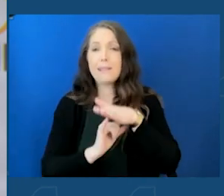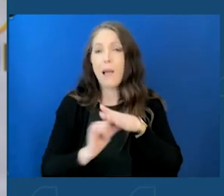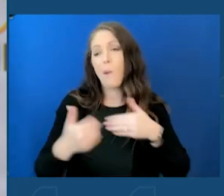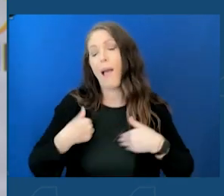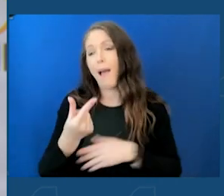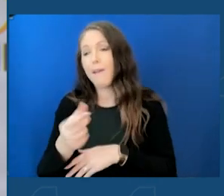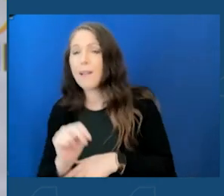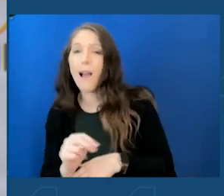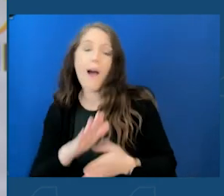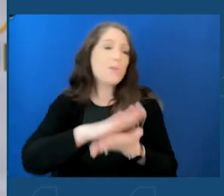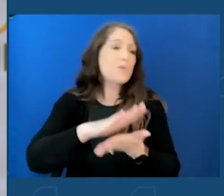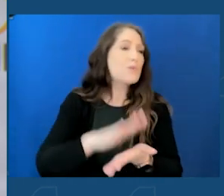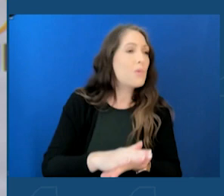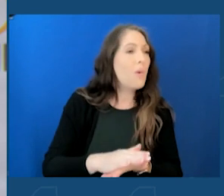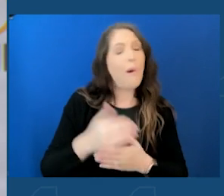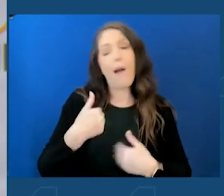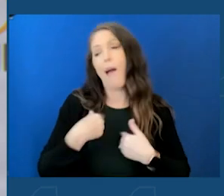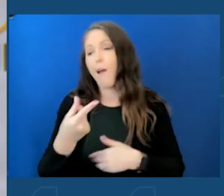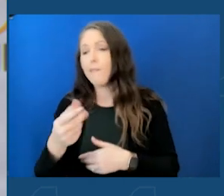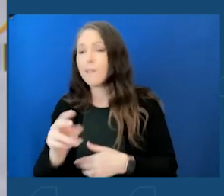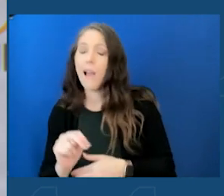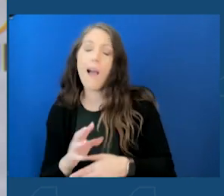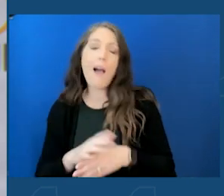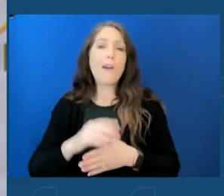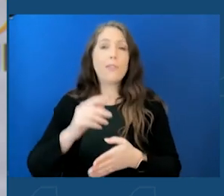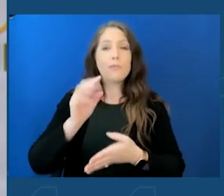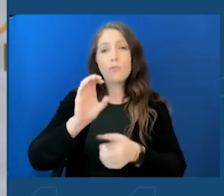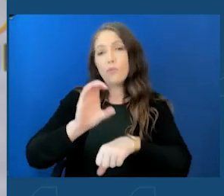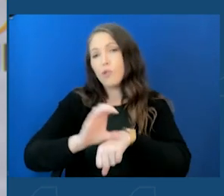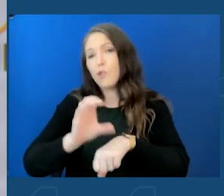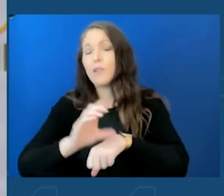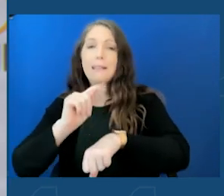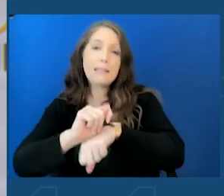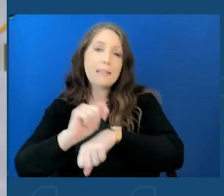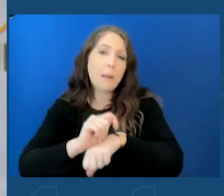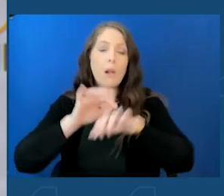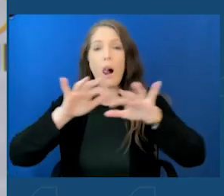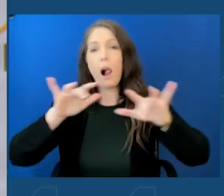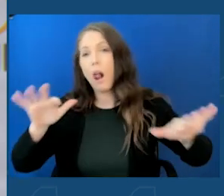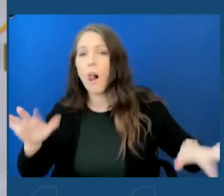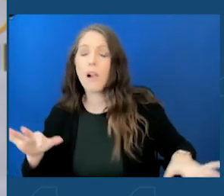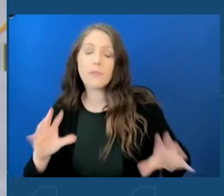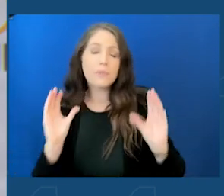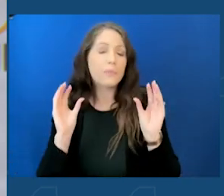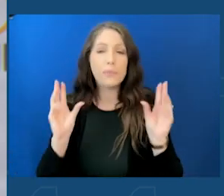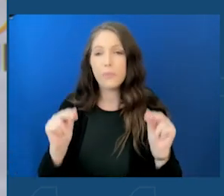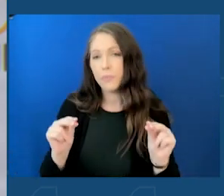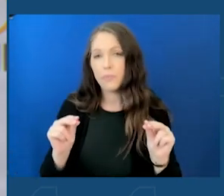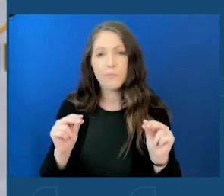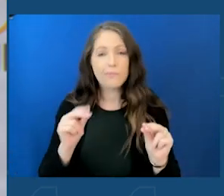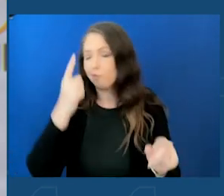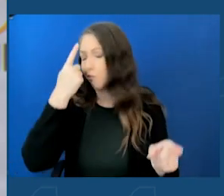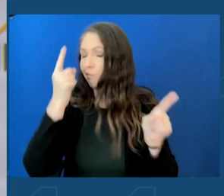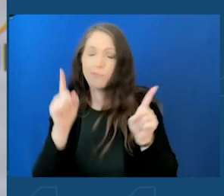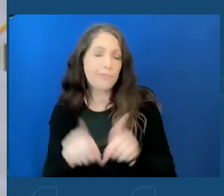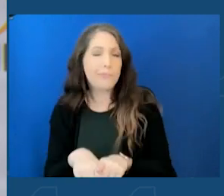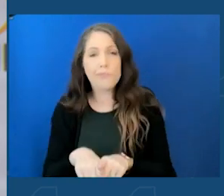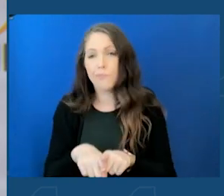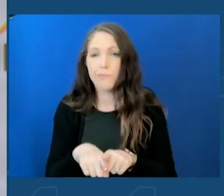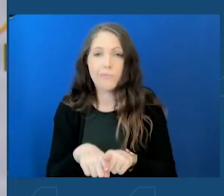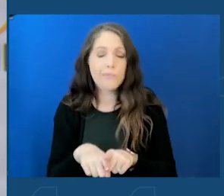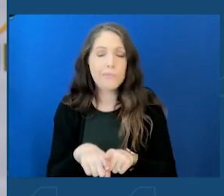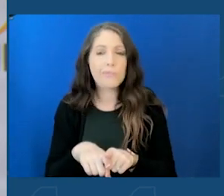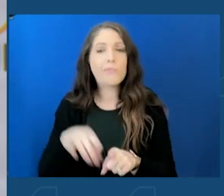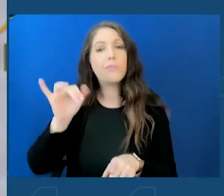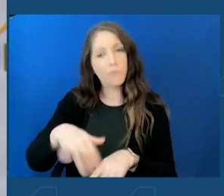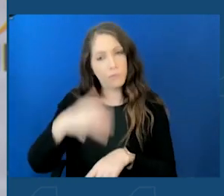our parks, in our synagogues, in our churches, in our temples, in our mosques. We don't agree with that. And so that's why we're going to continue to